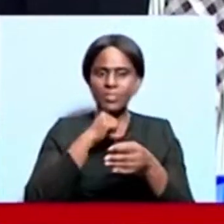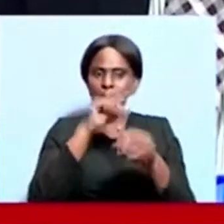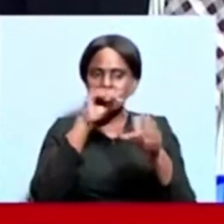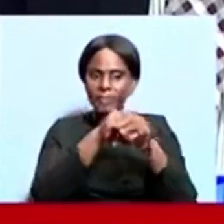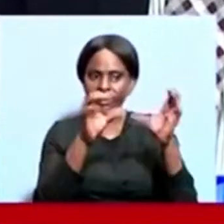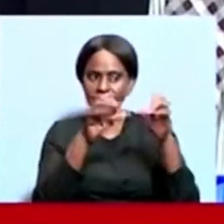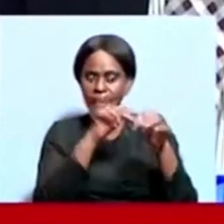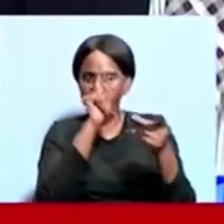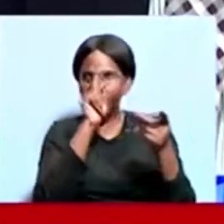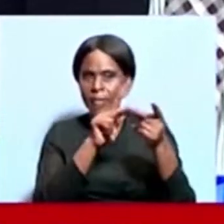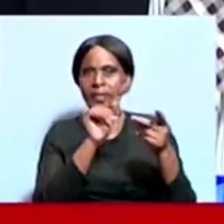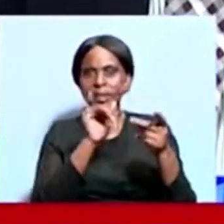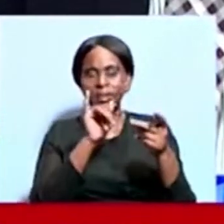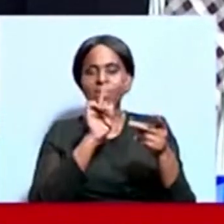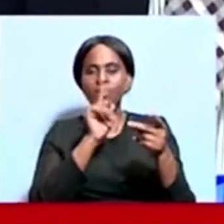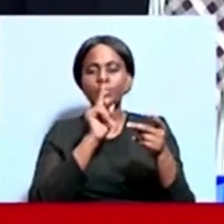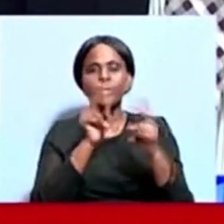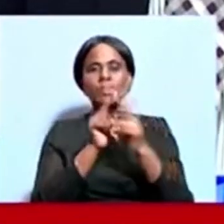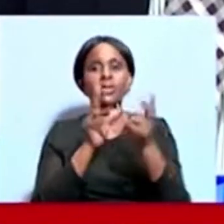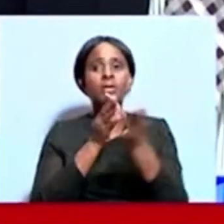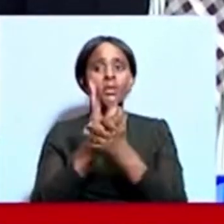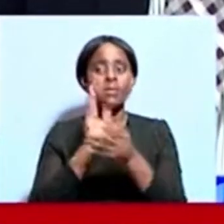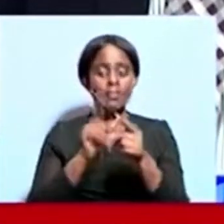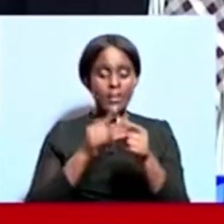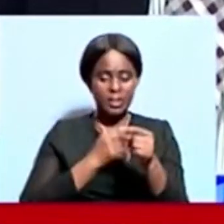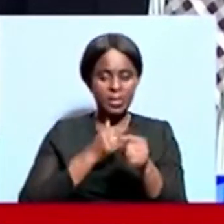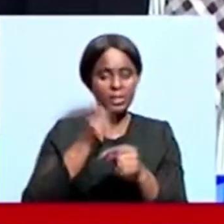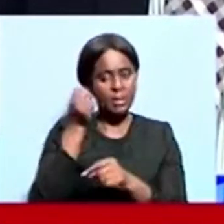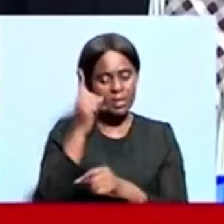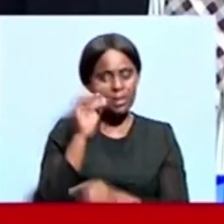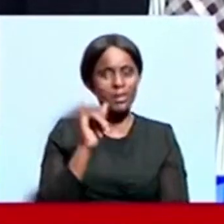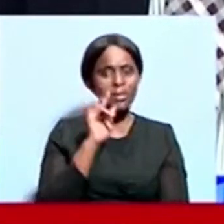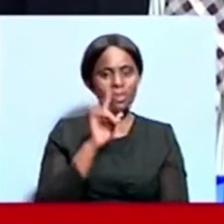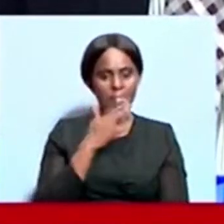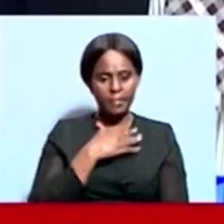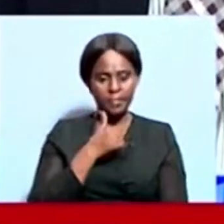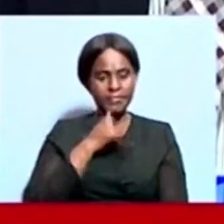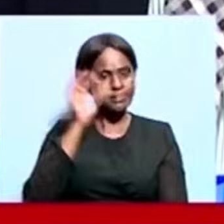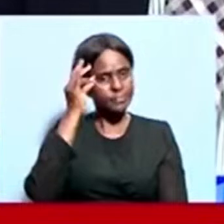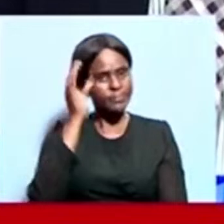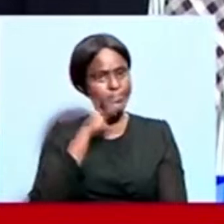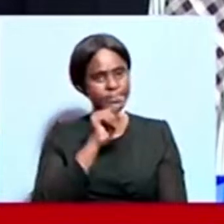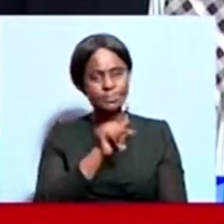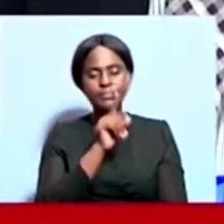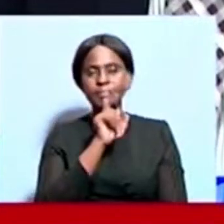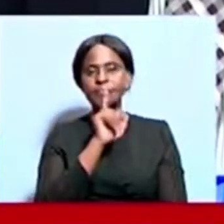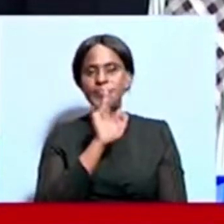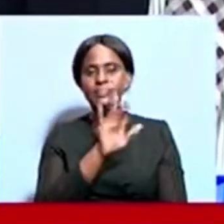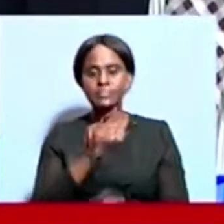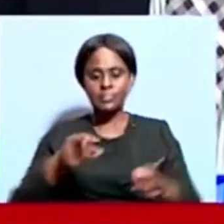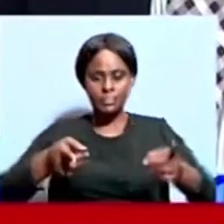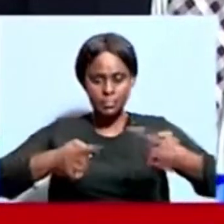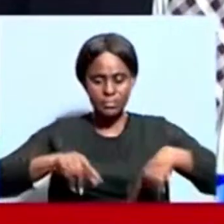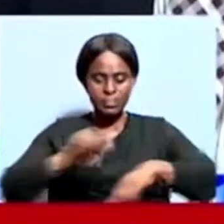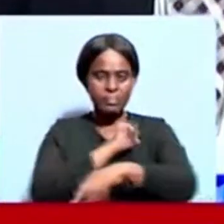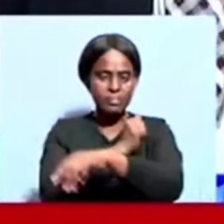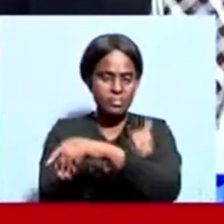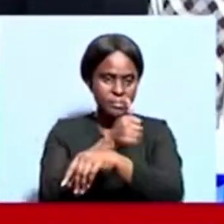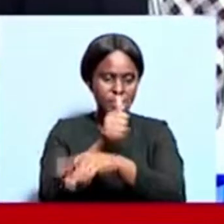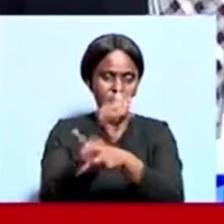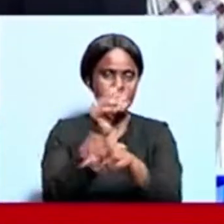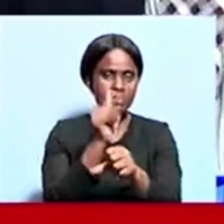time. Yes, very right. But I'm made to understand, and I've noted that that is true. The local authority